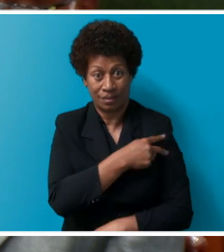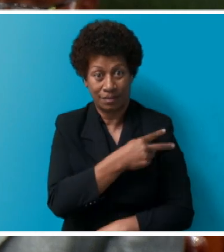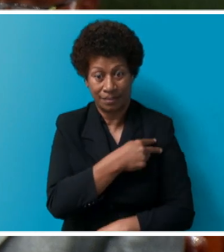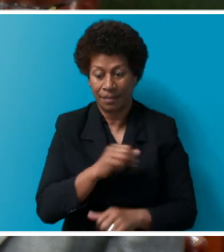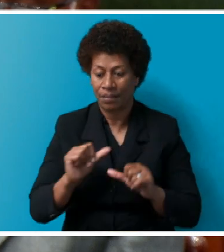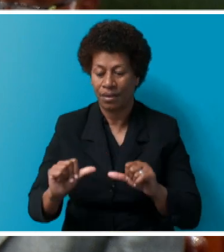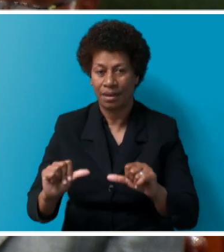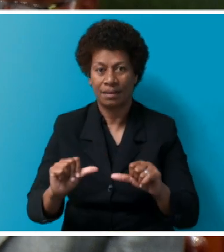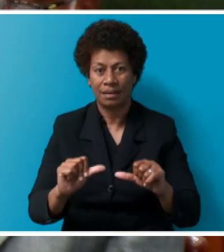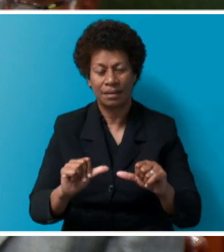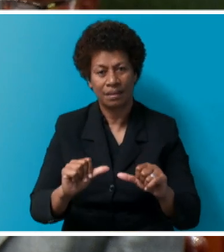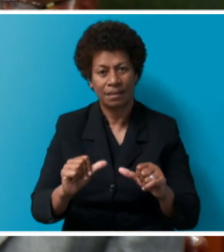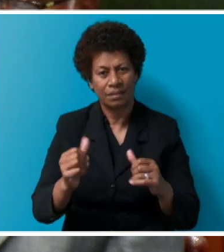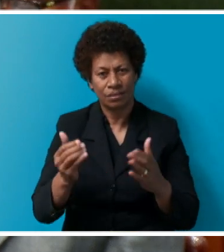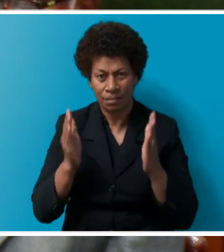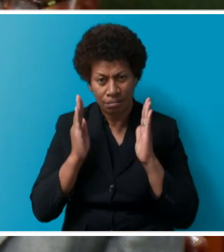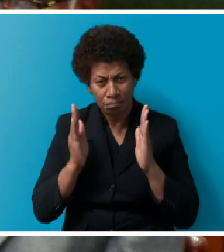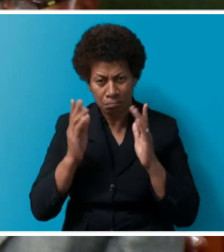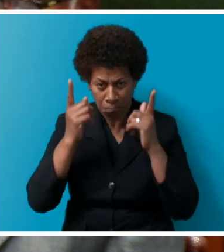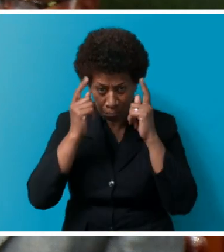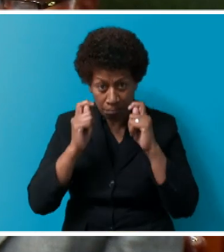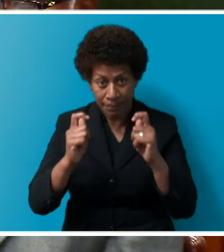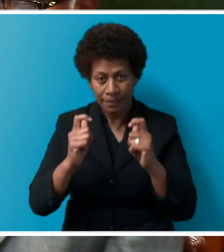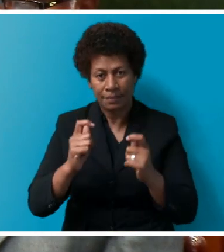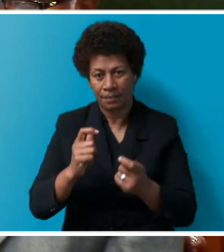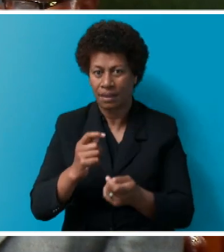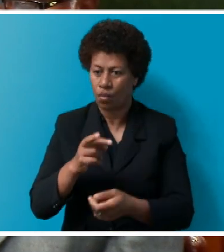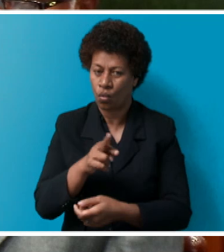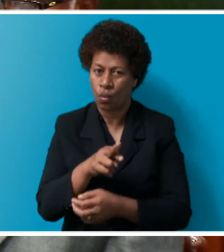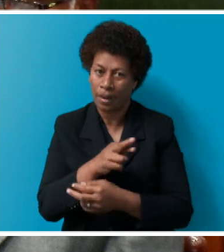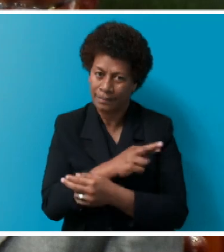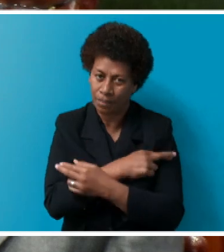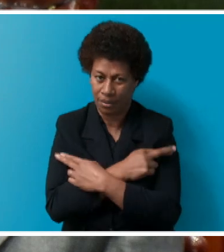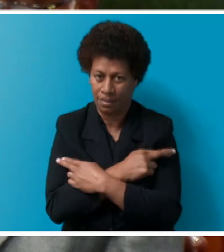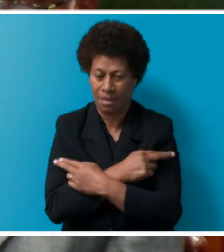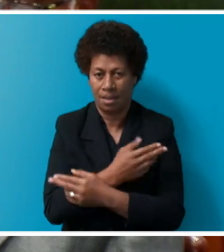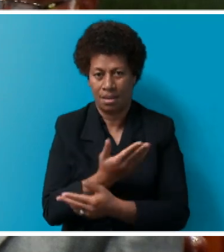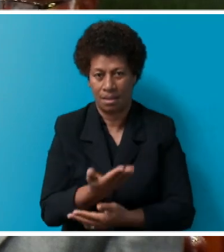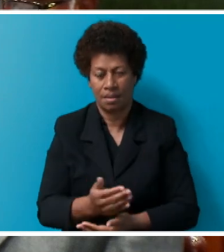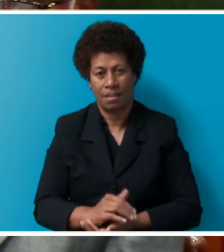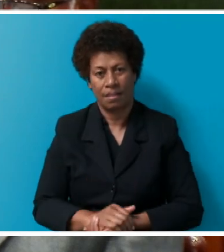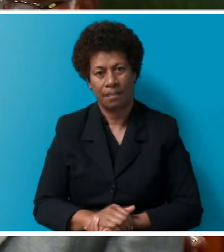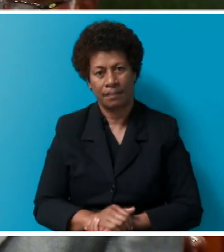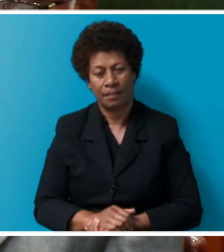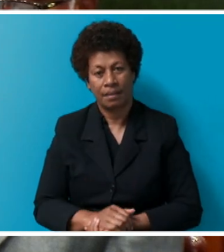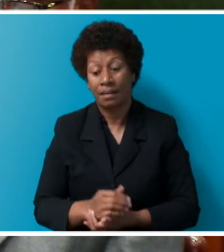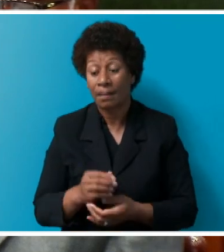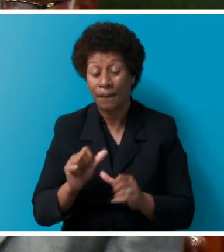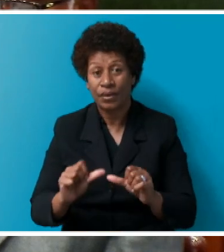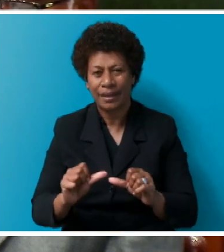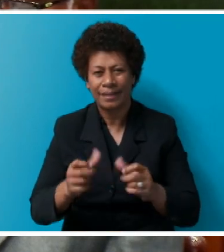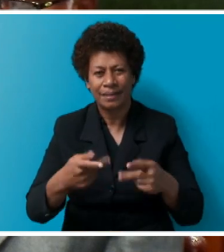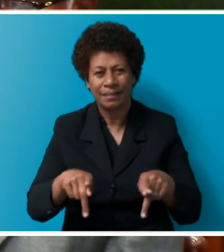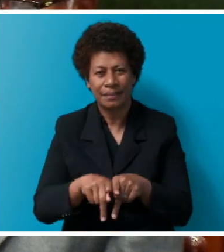of worship is a shared responsibility. I say that again, protecting our places of worship is a